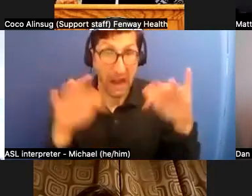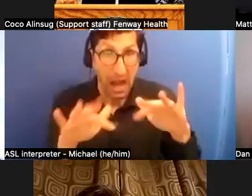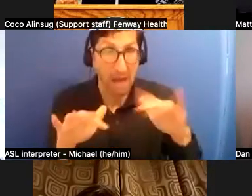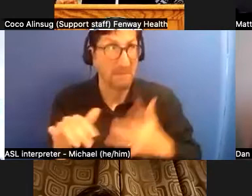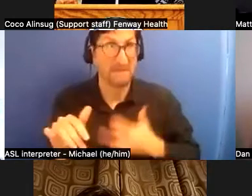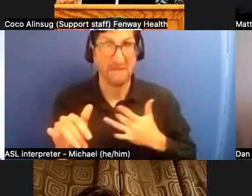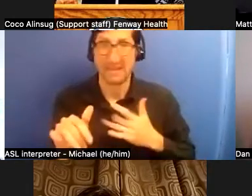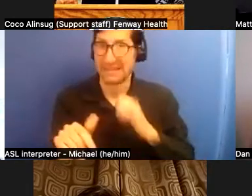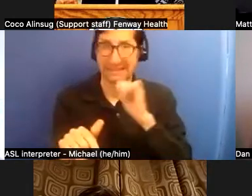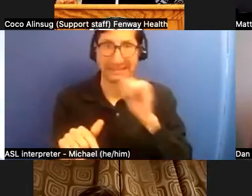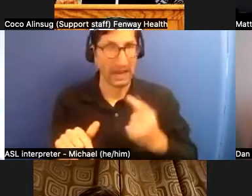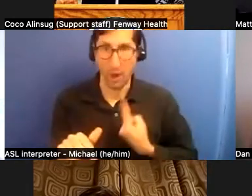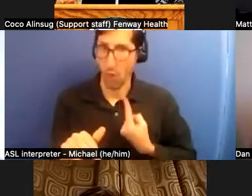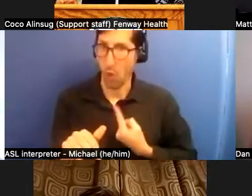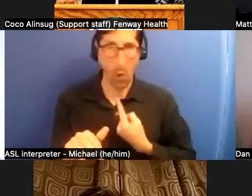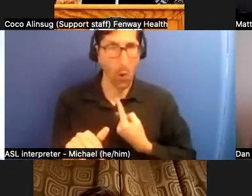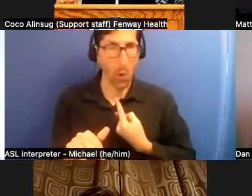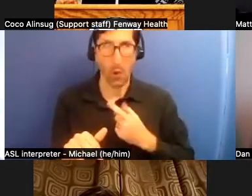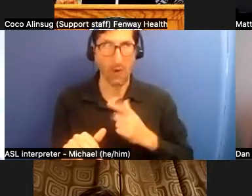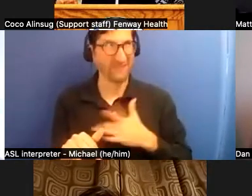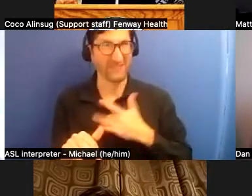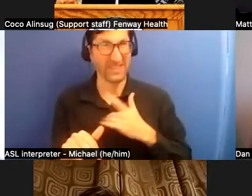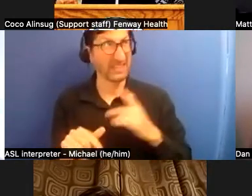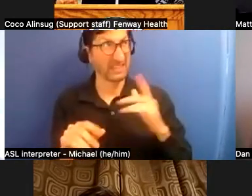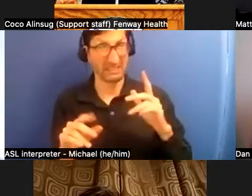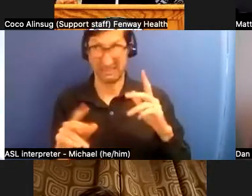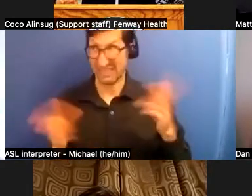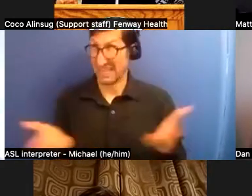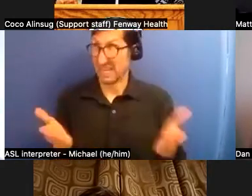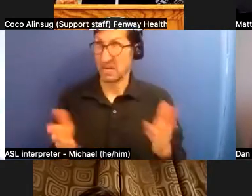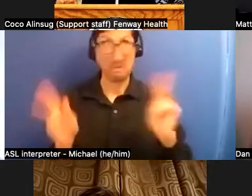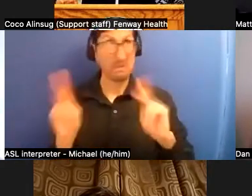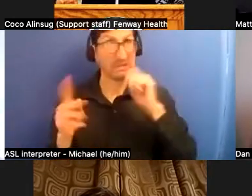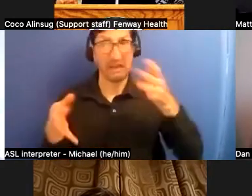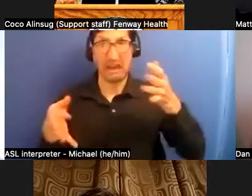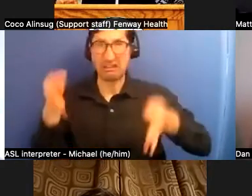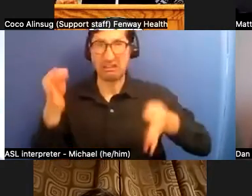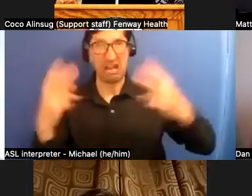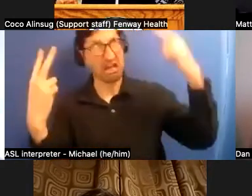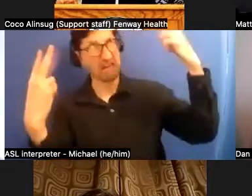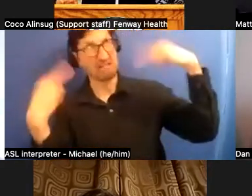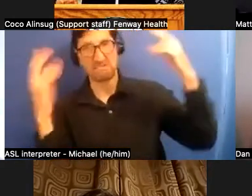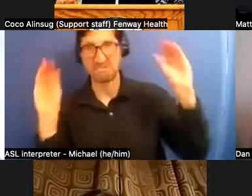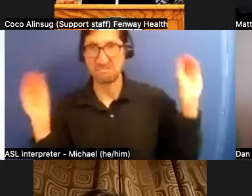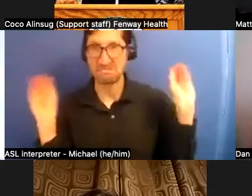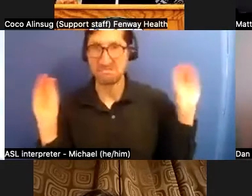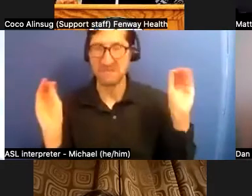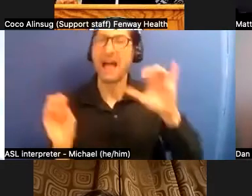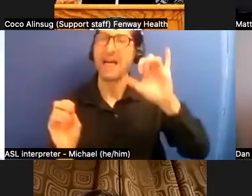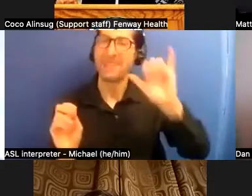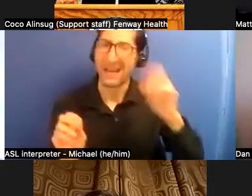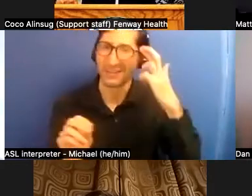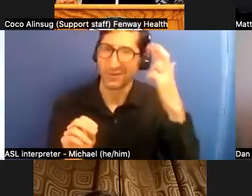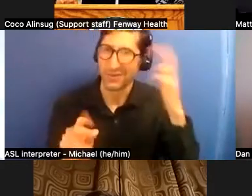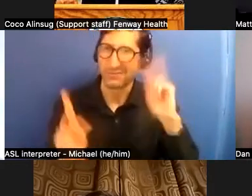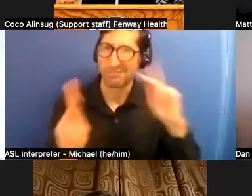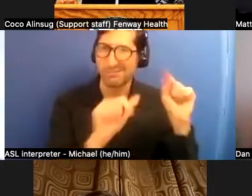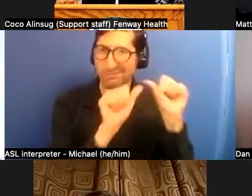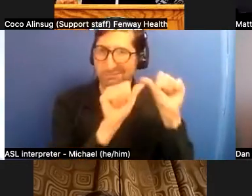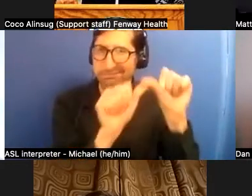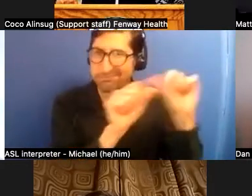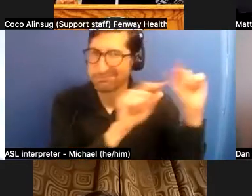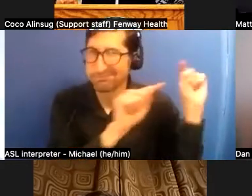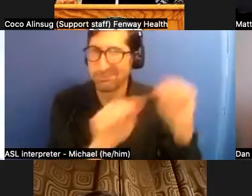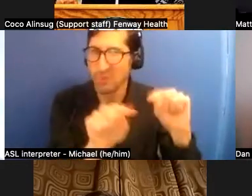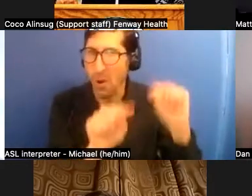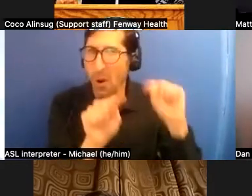or stigmatized. And that's really important. That's something that keeps people engaging in services, that keeps people wanting